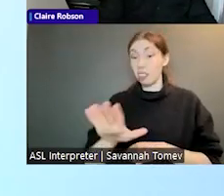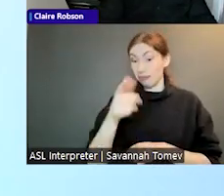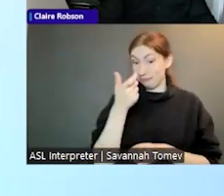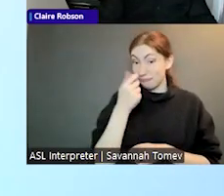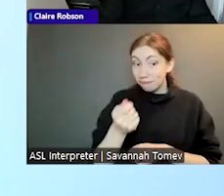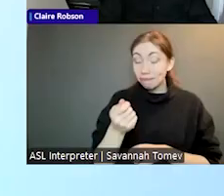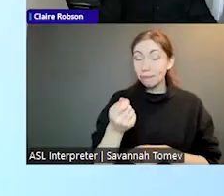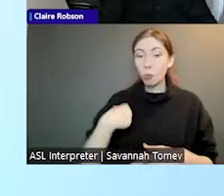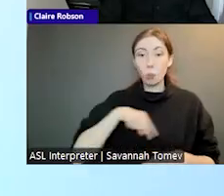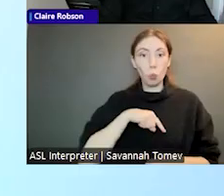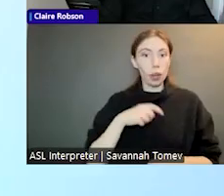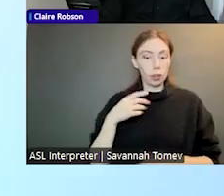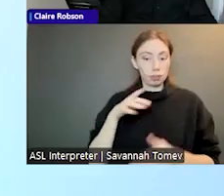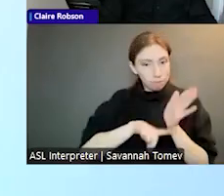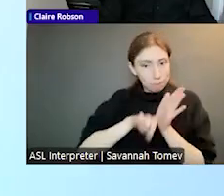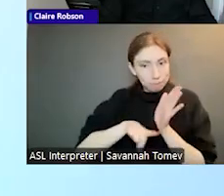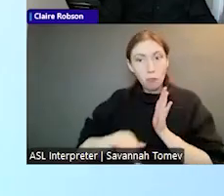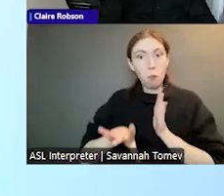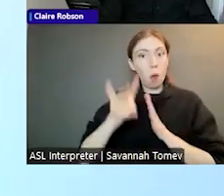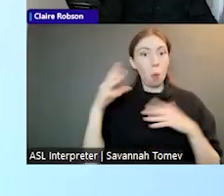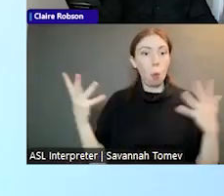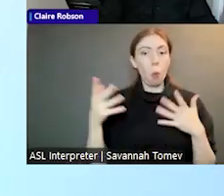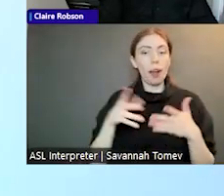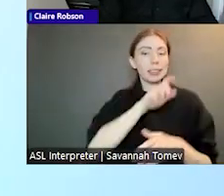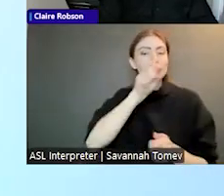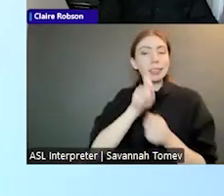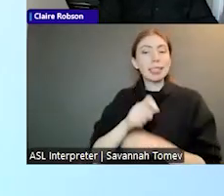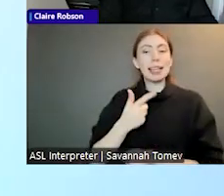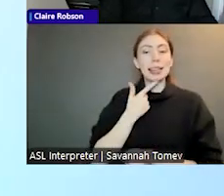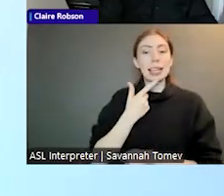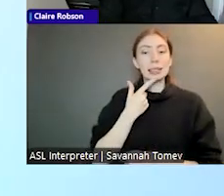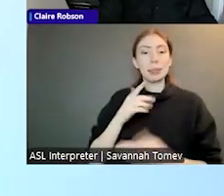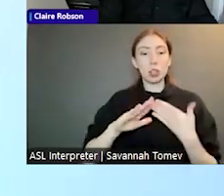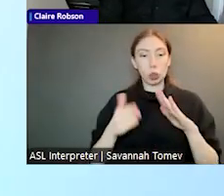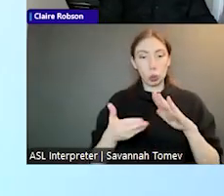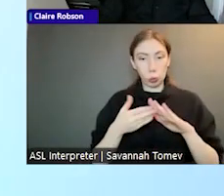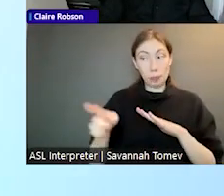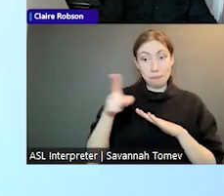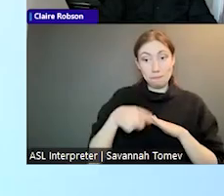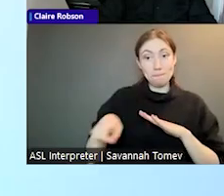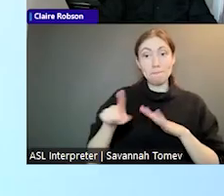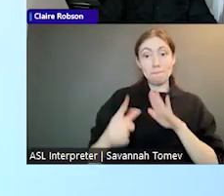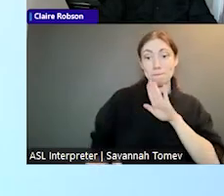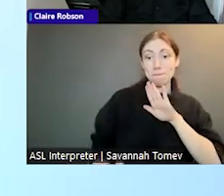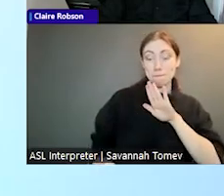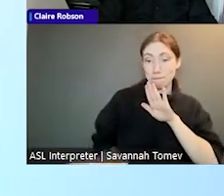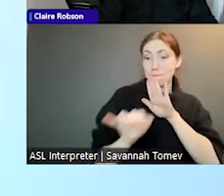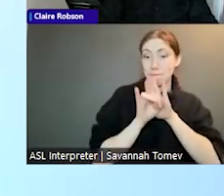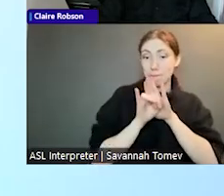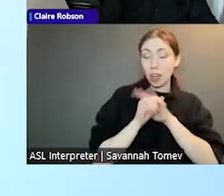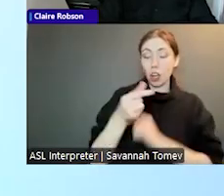community, as people who identify as gender, sexual,